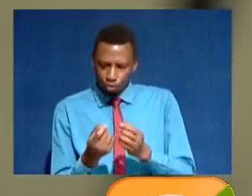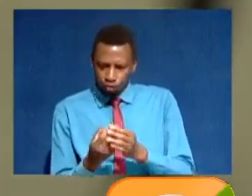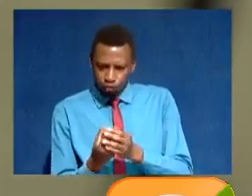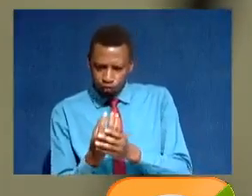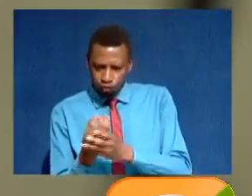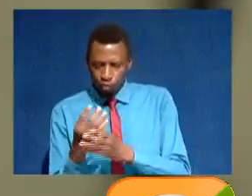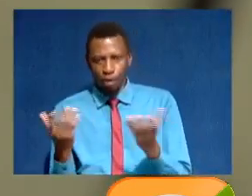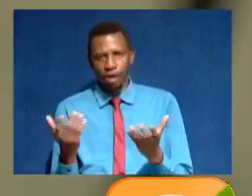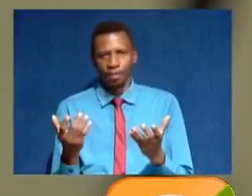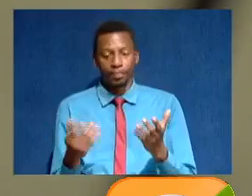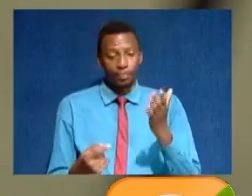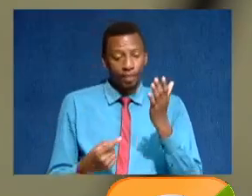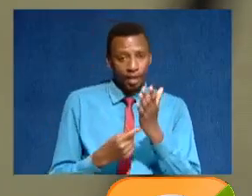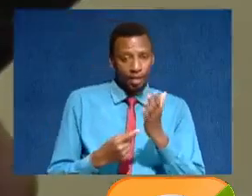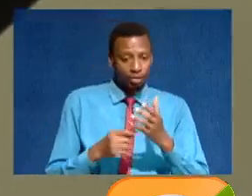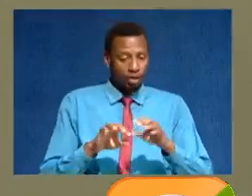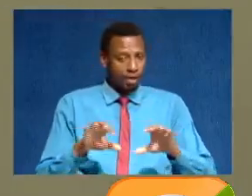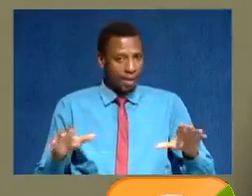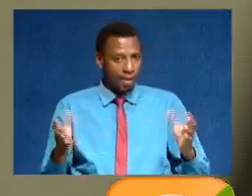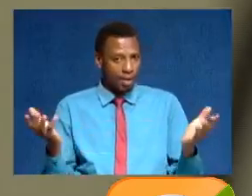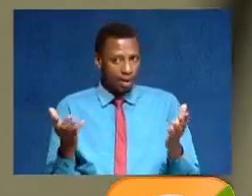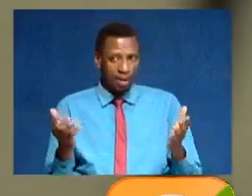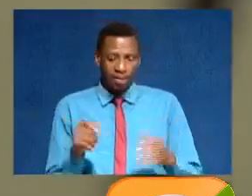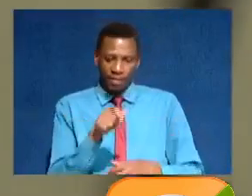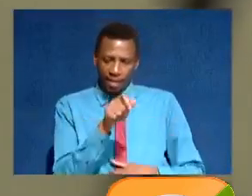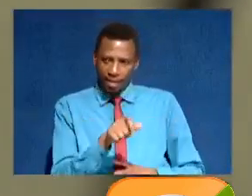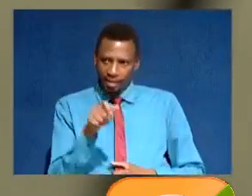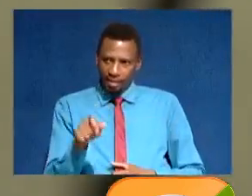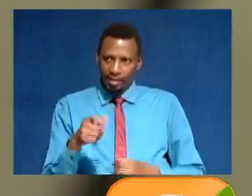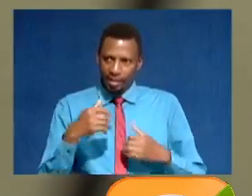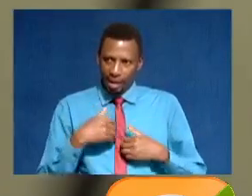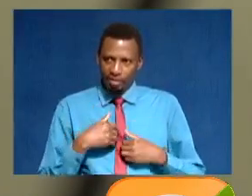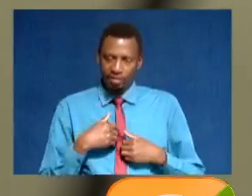a digital market where each scanned seedling sits on a virtual